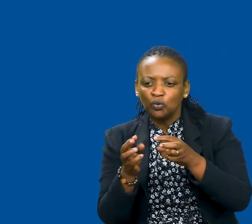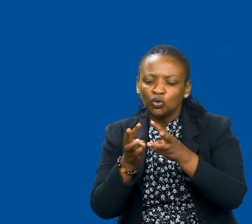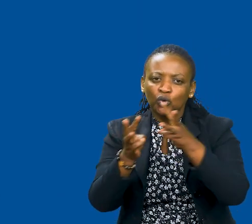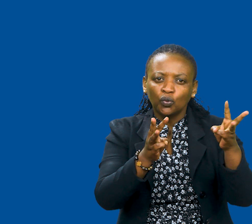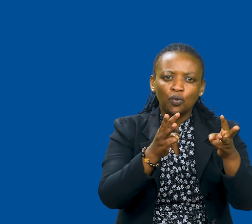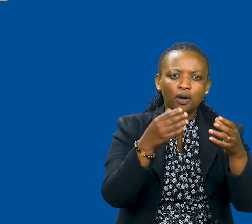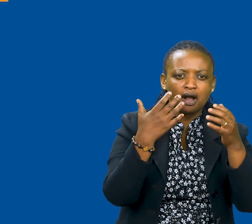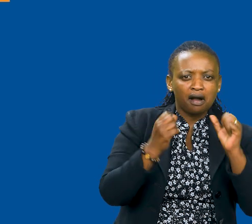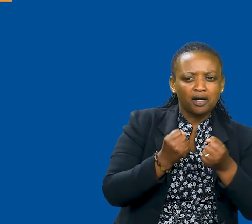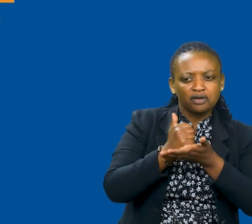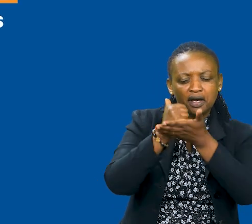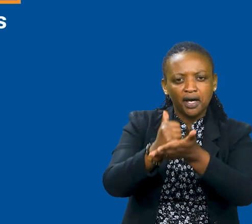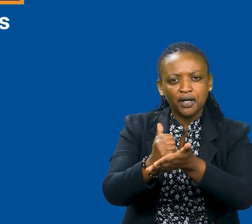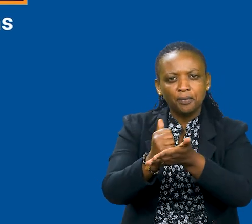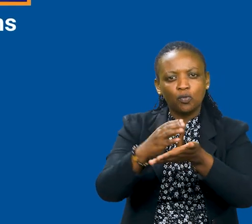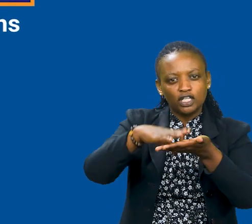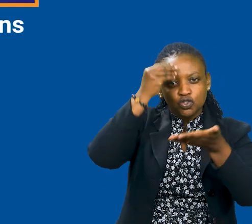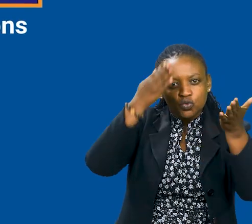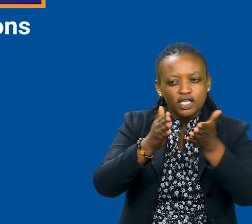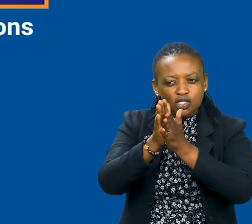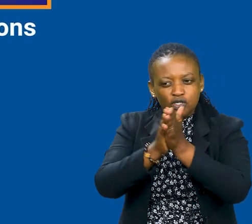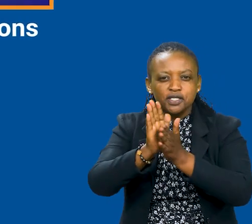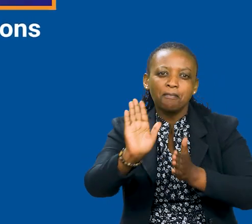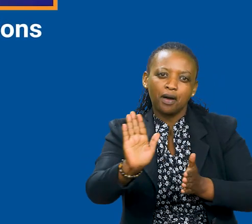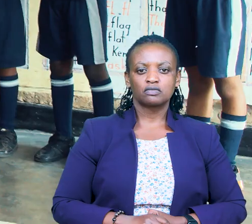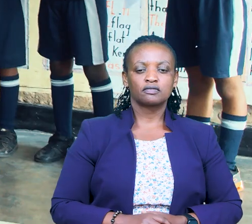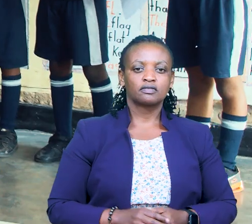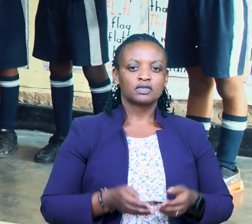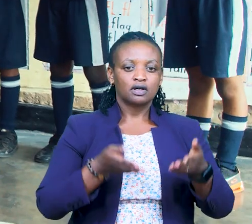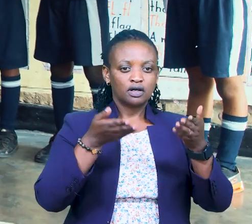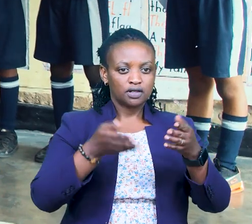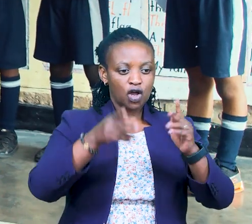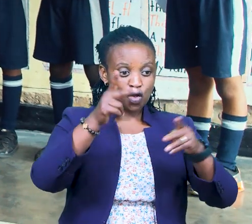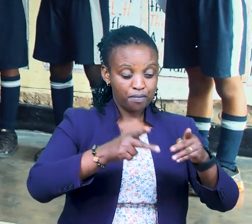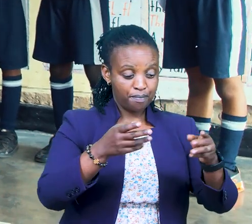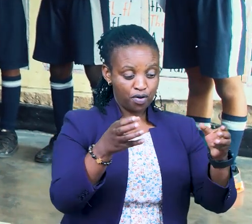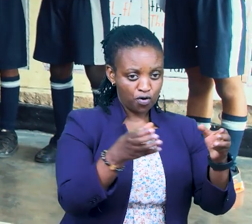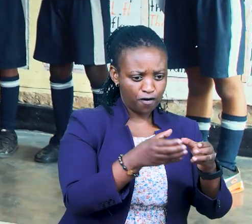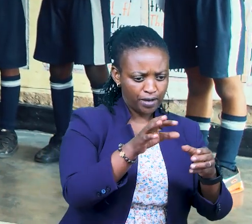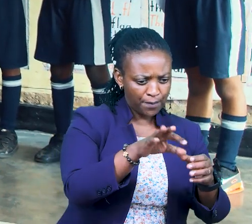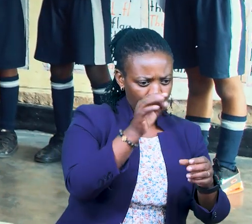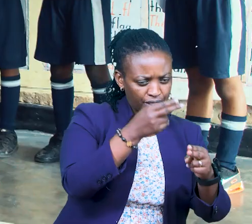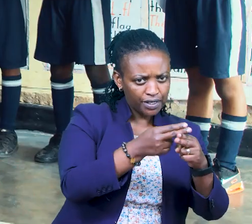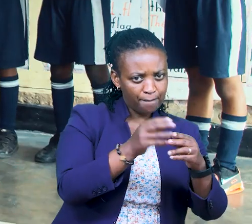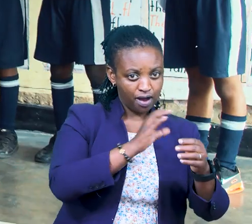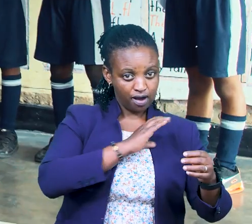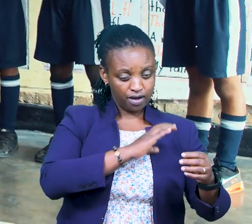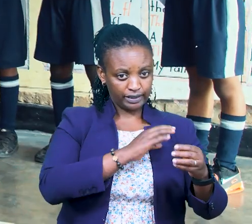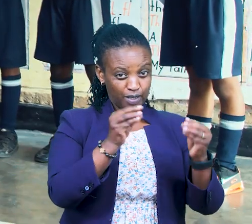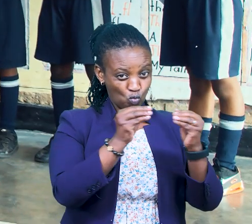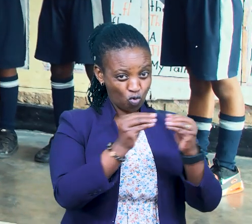or simulations to help maintain students' interest. We have people who have